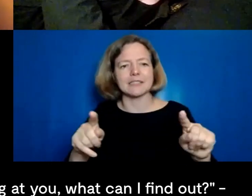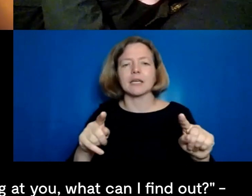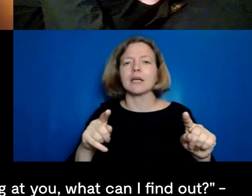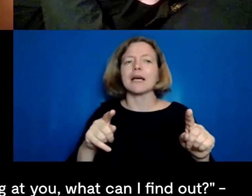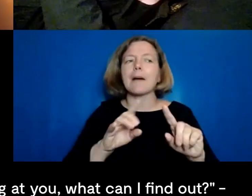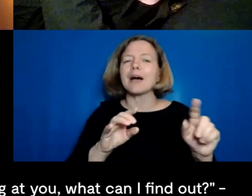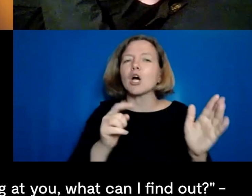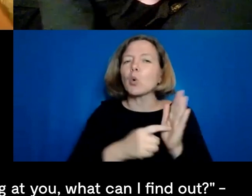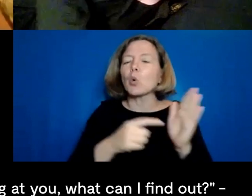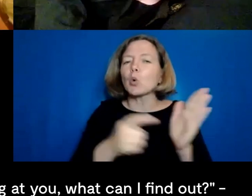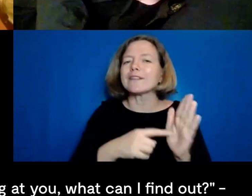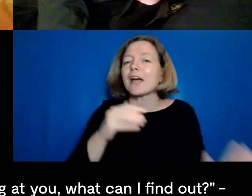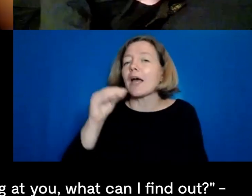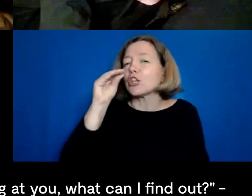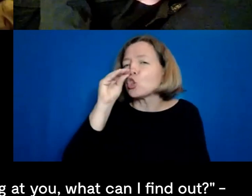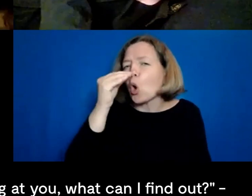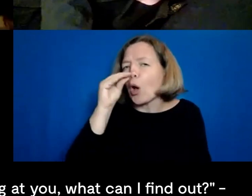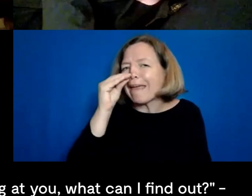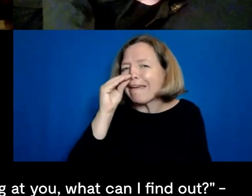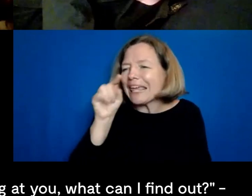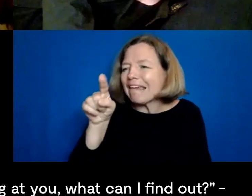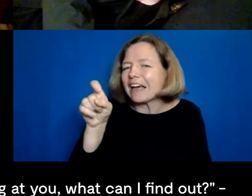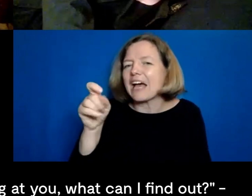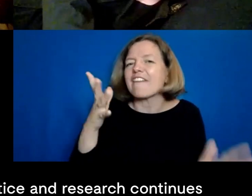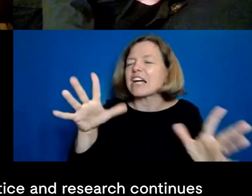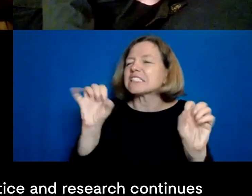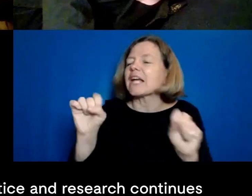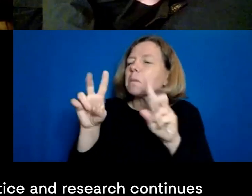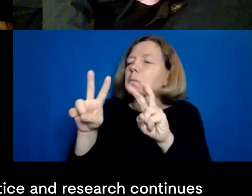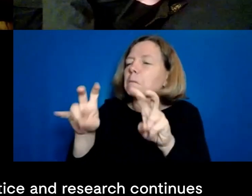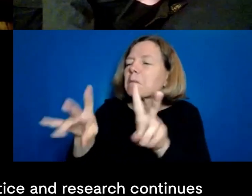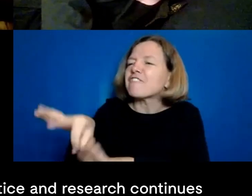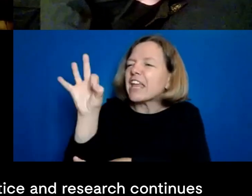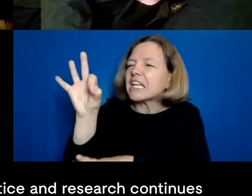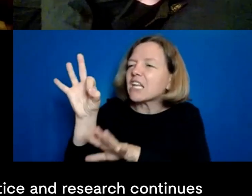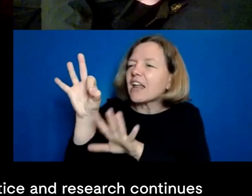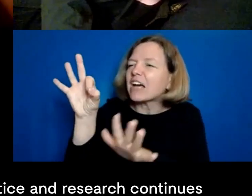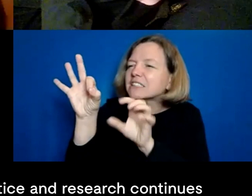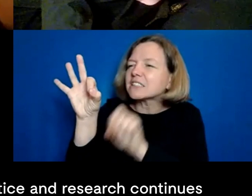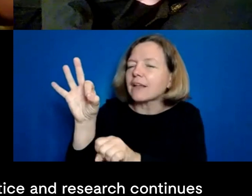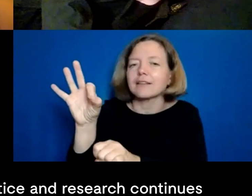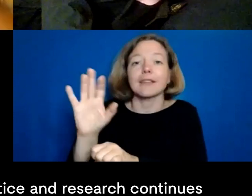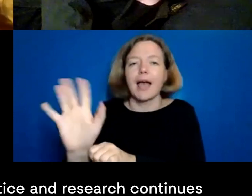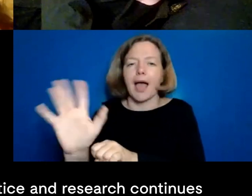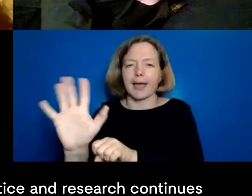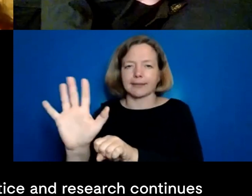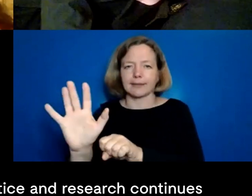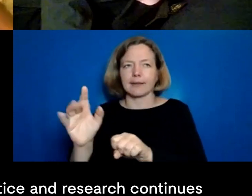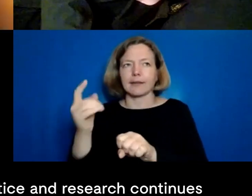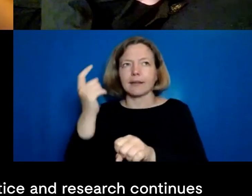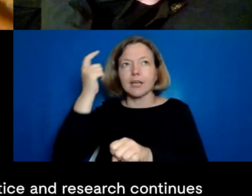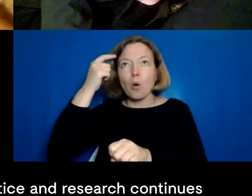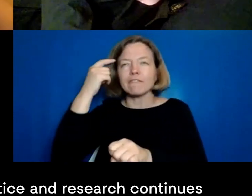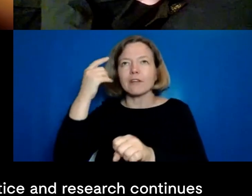I'm looking at you, what can I find out? And that's exciting to me. And I think artistic practice